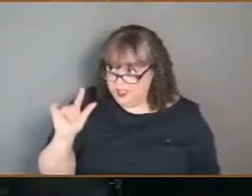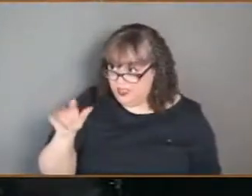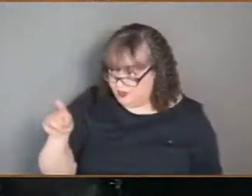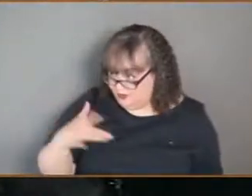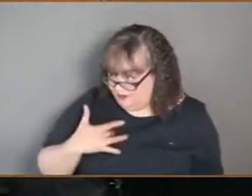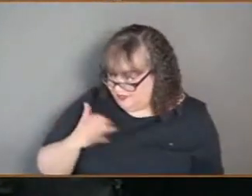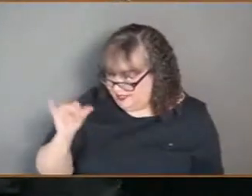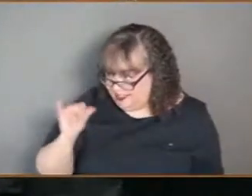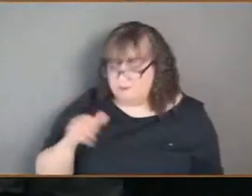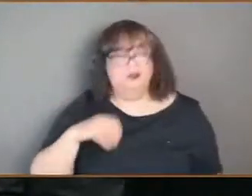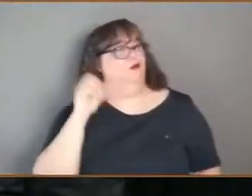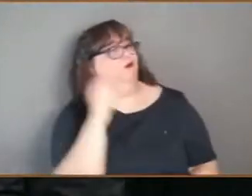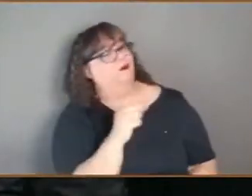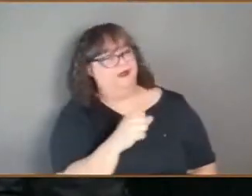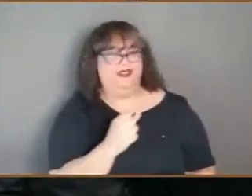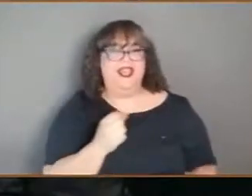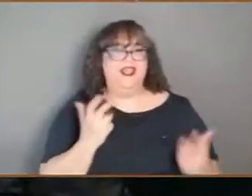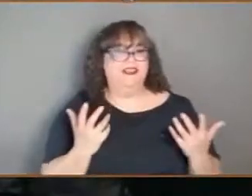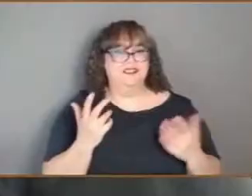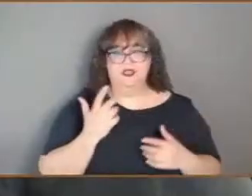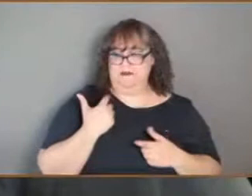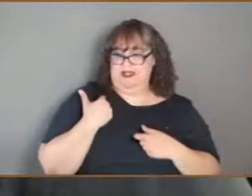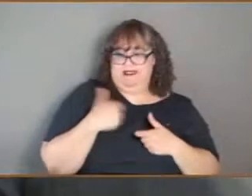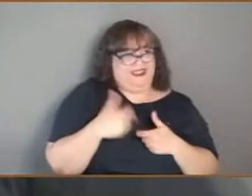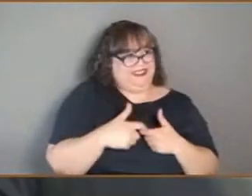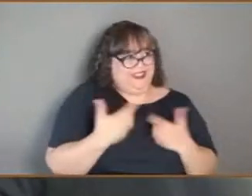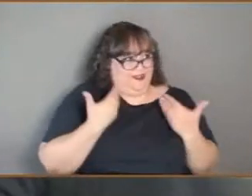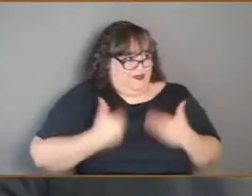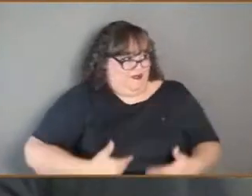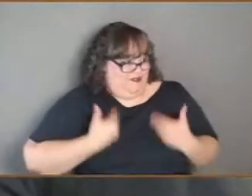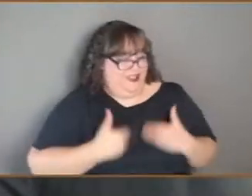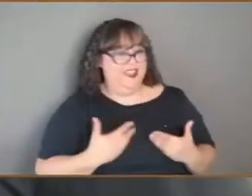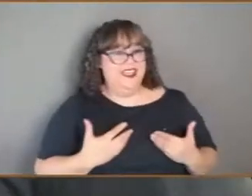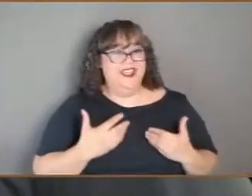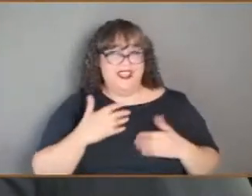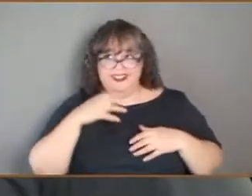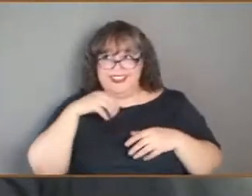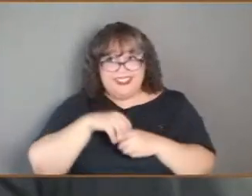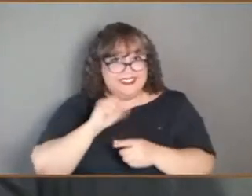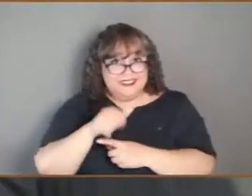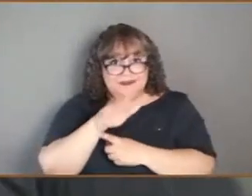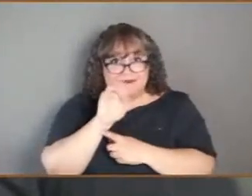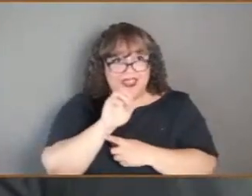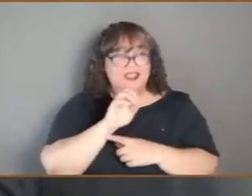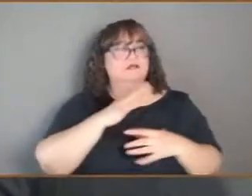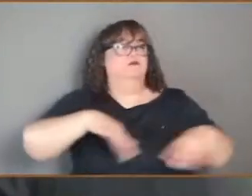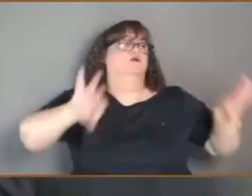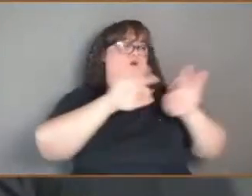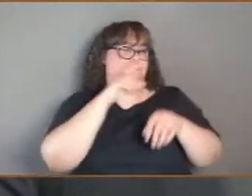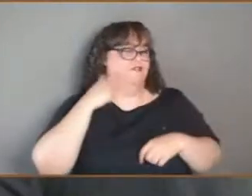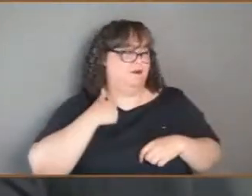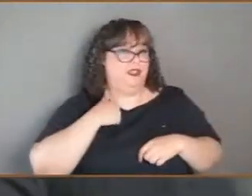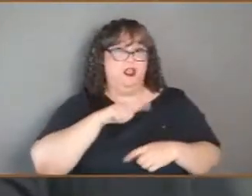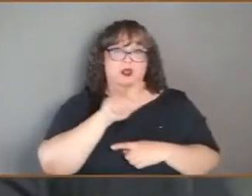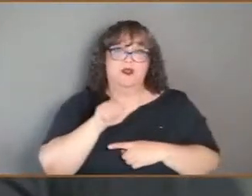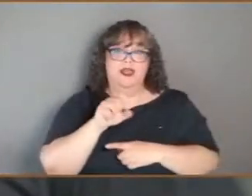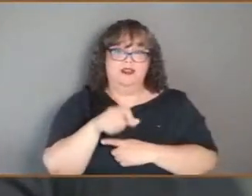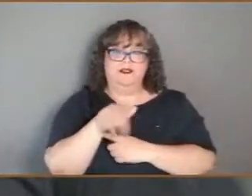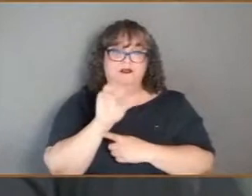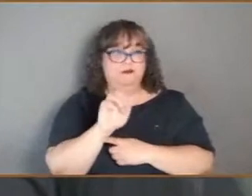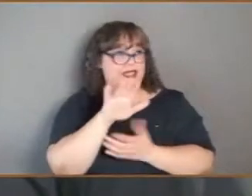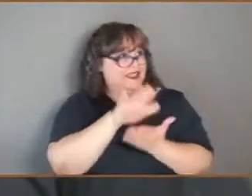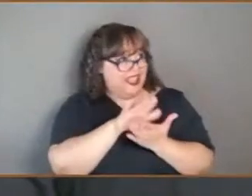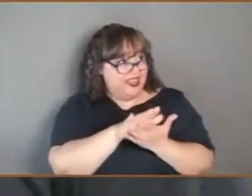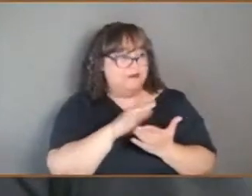feelings. Being a Latino and, you know, being in space is really important to me. Through the Space Academy, I have been able